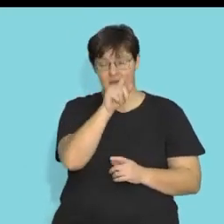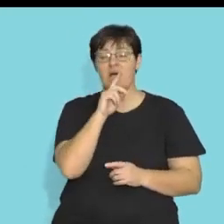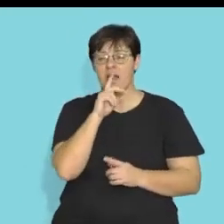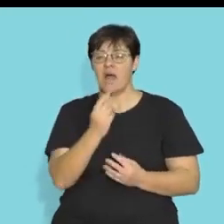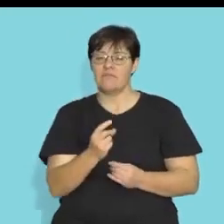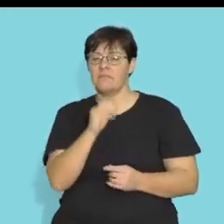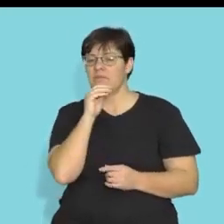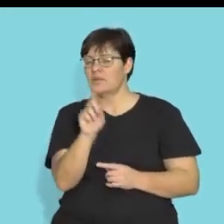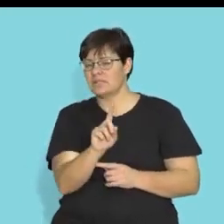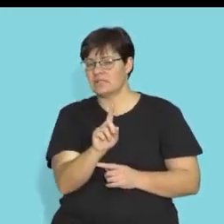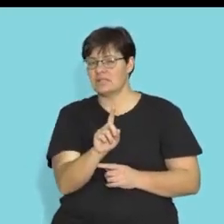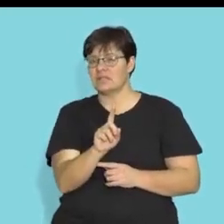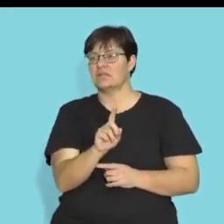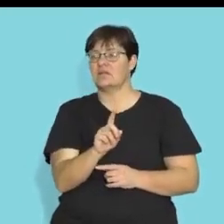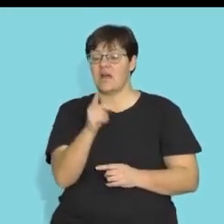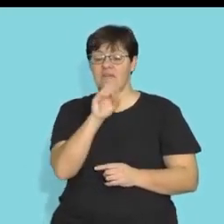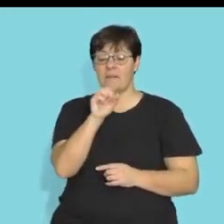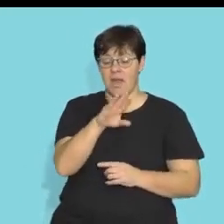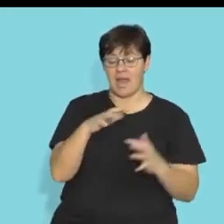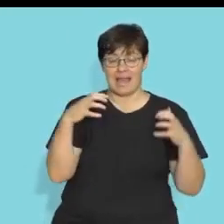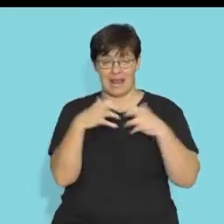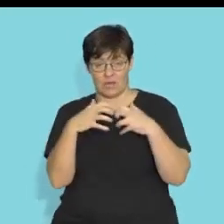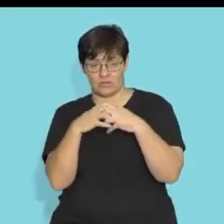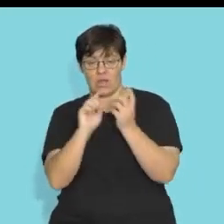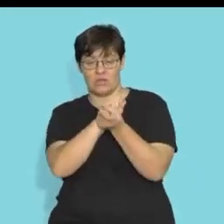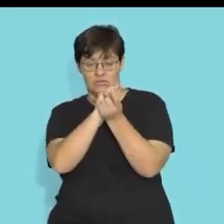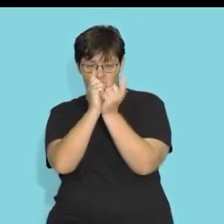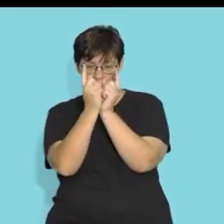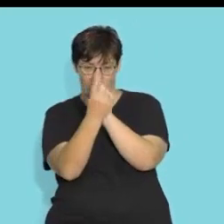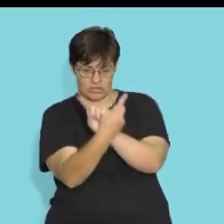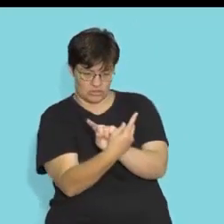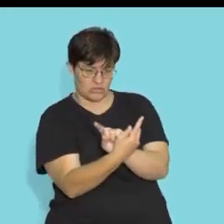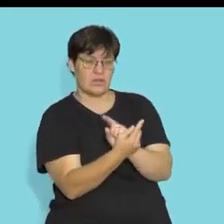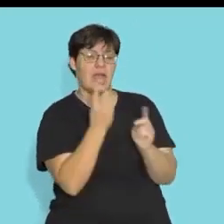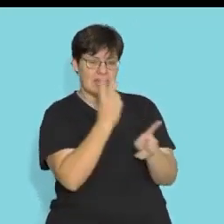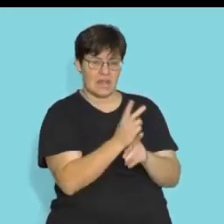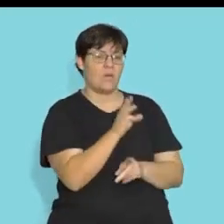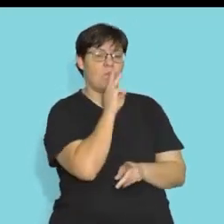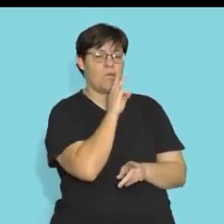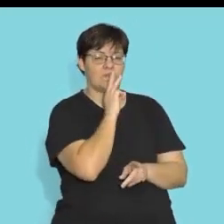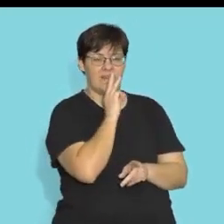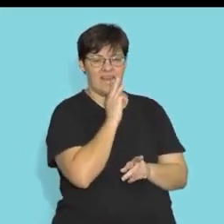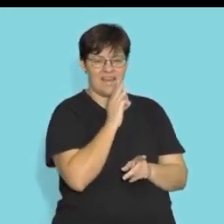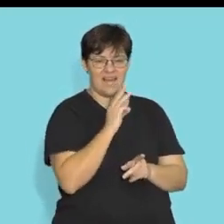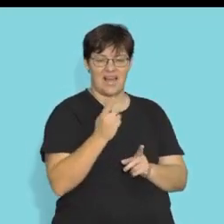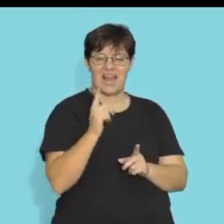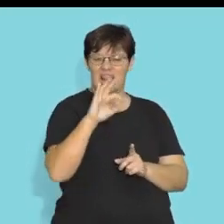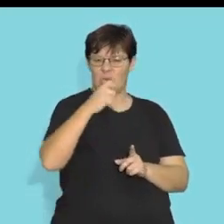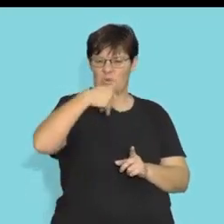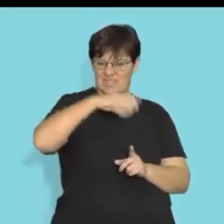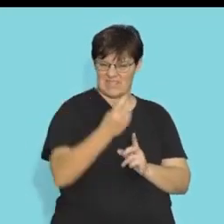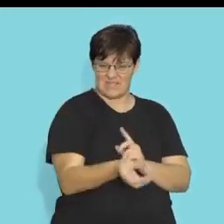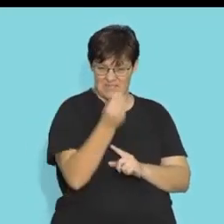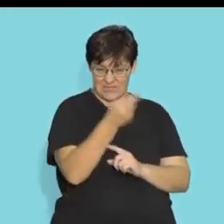it could refer to how water vapor and clouds change back to a liquid state. So this is